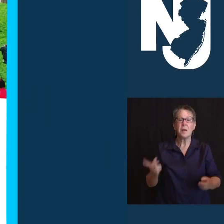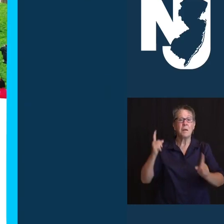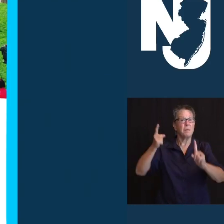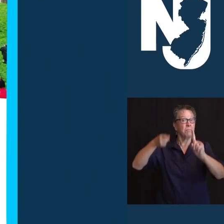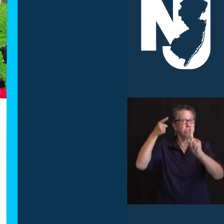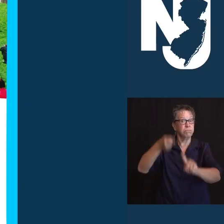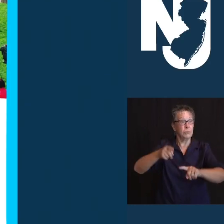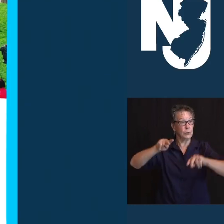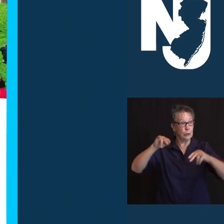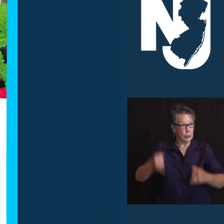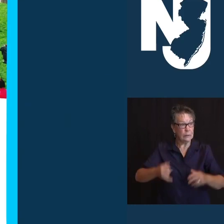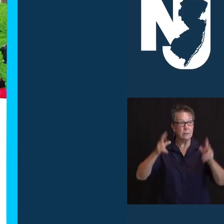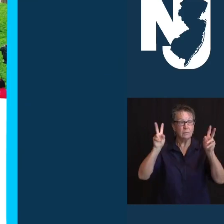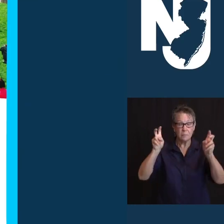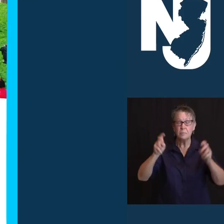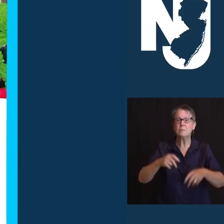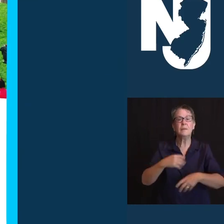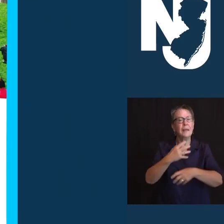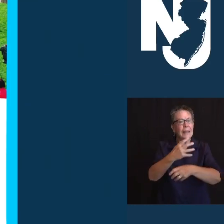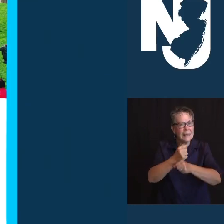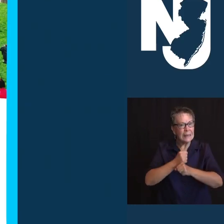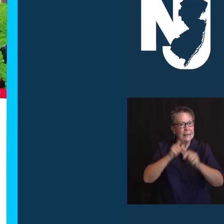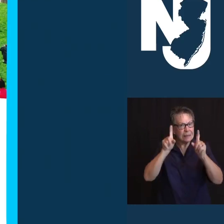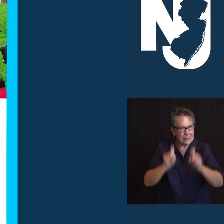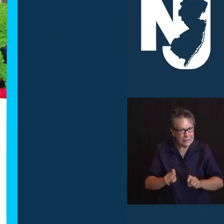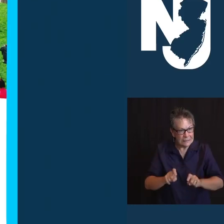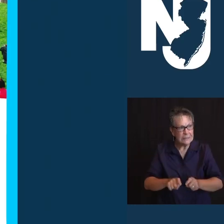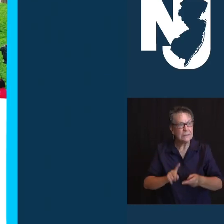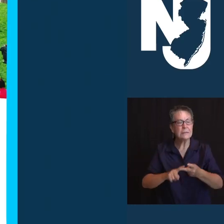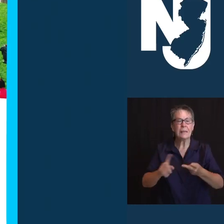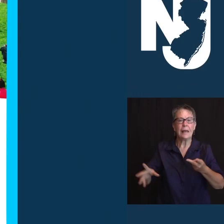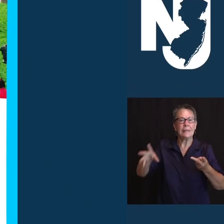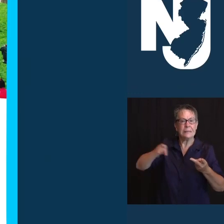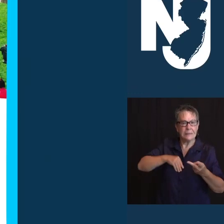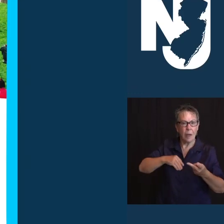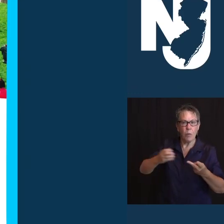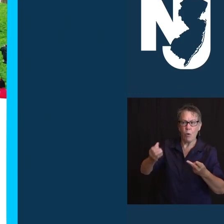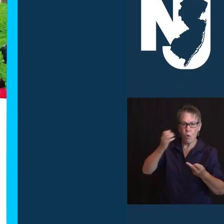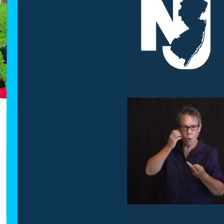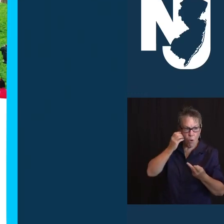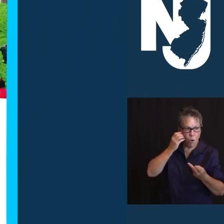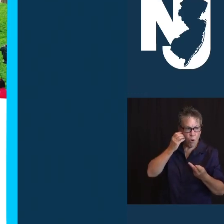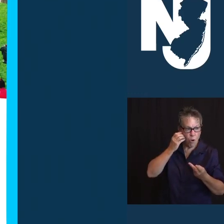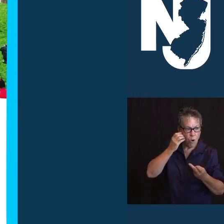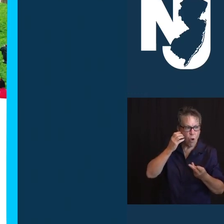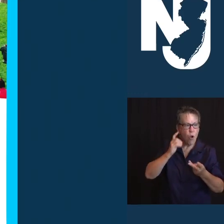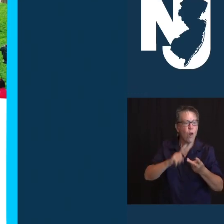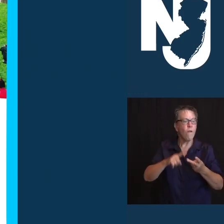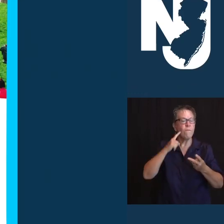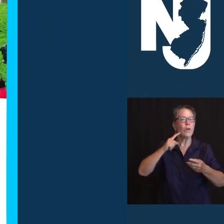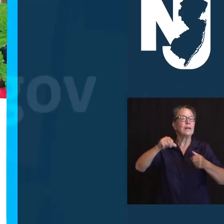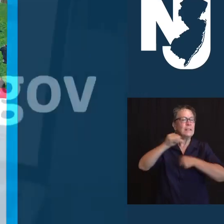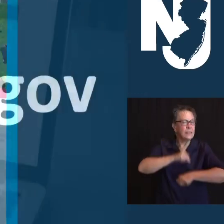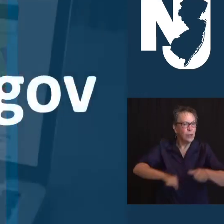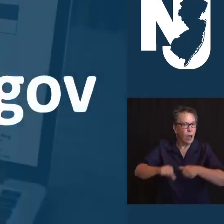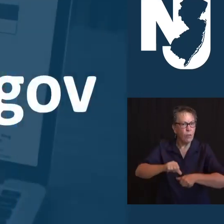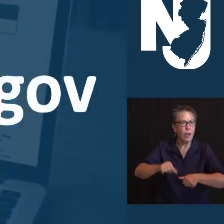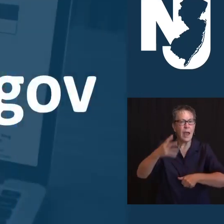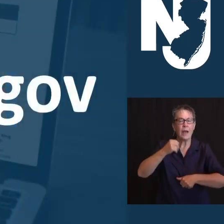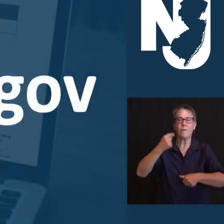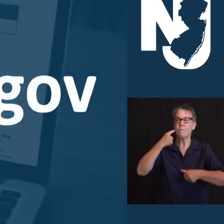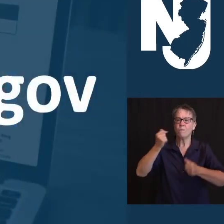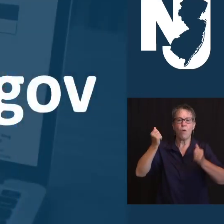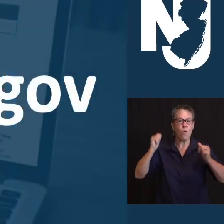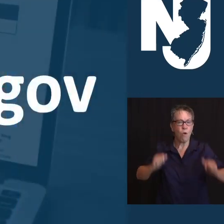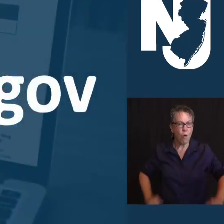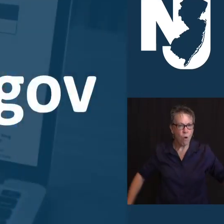Together, we will, because we need to, keep New Jersey safe and healthy. Moving on to my daily report, the